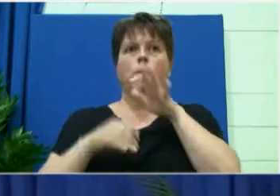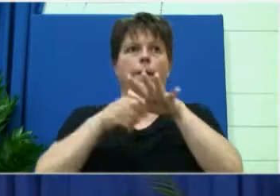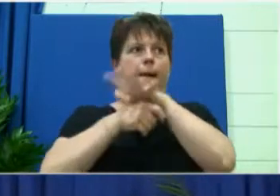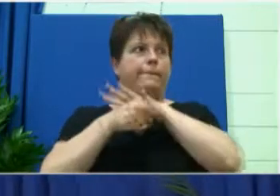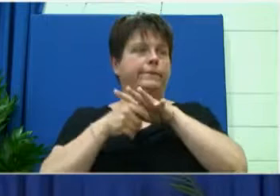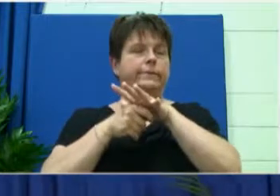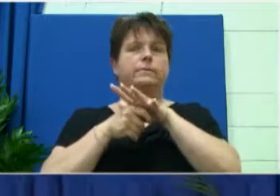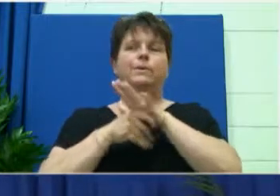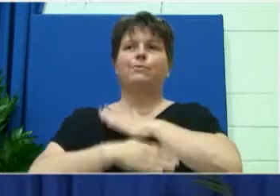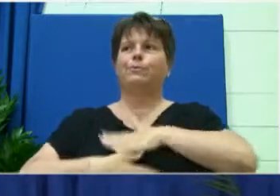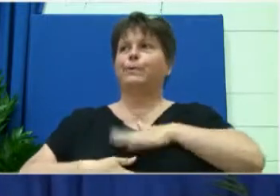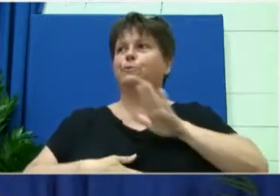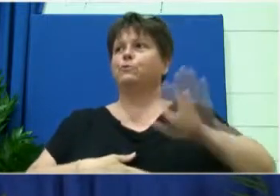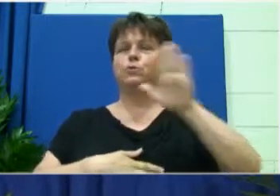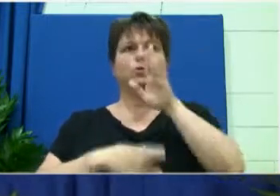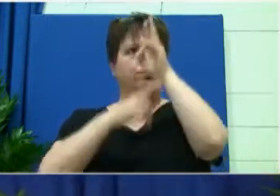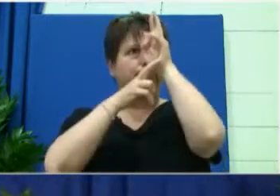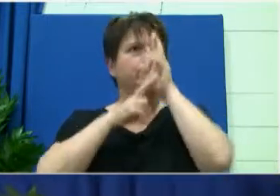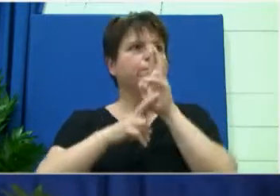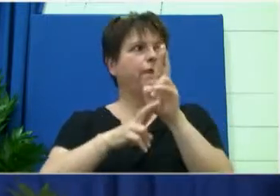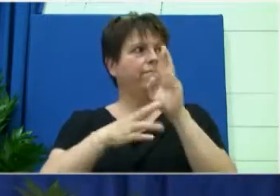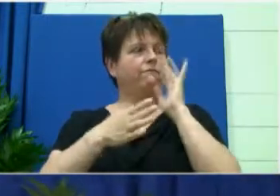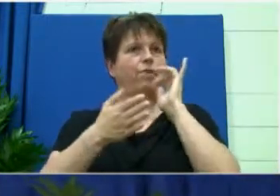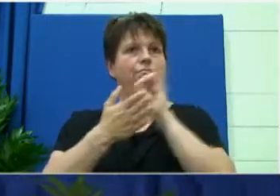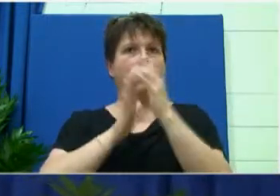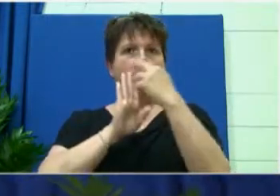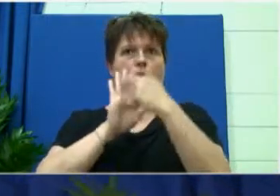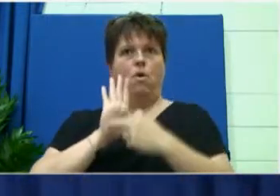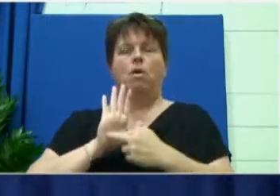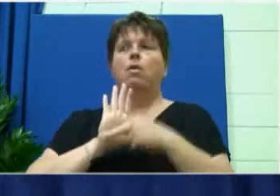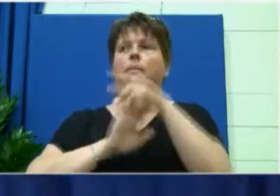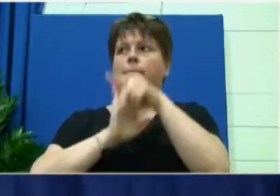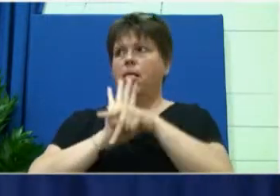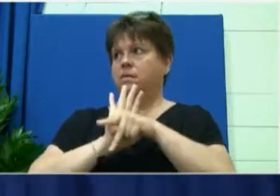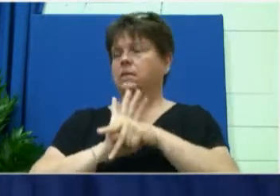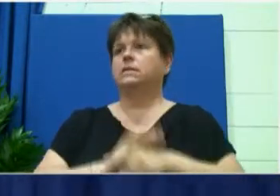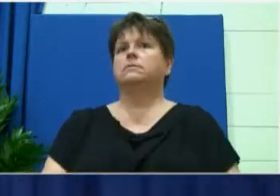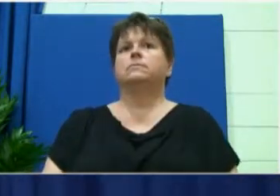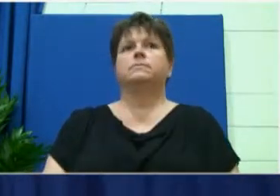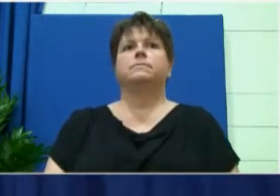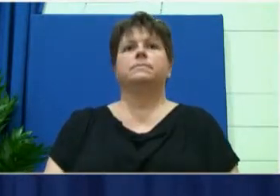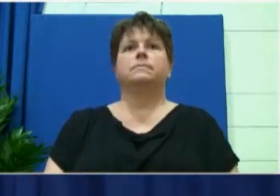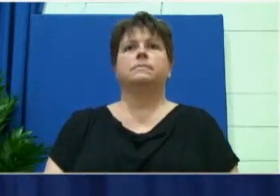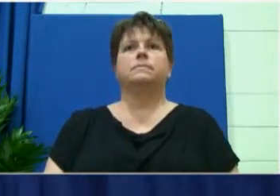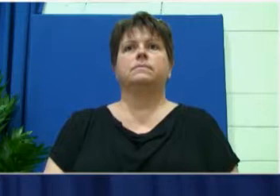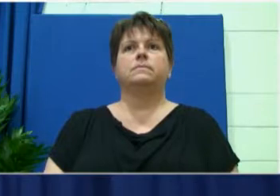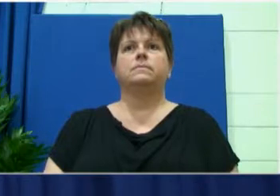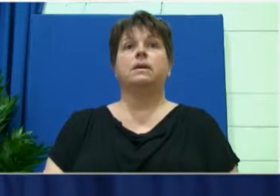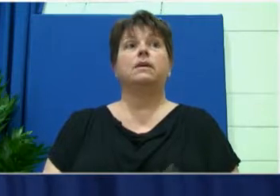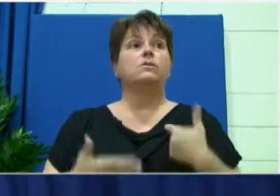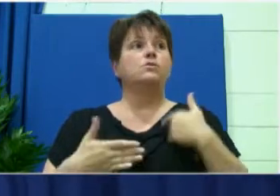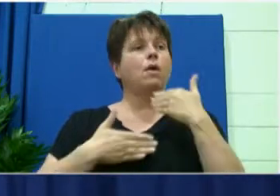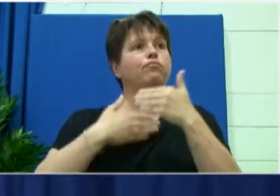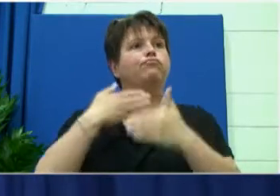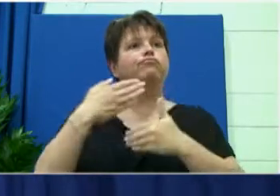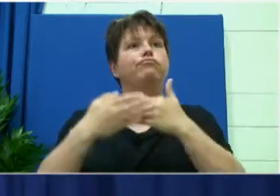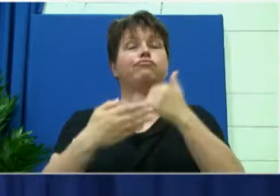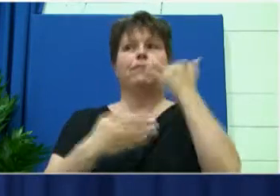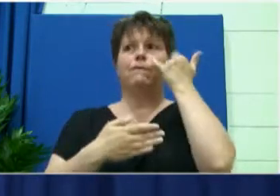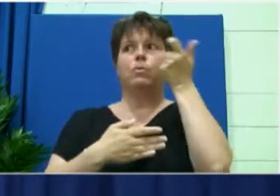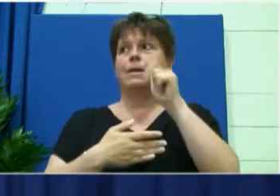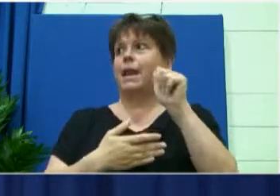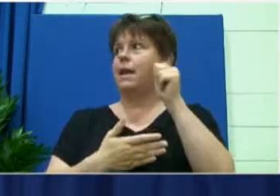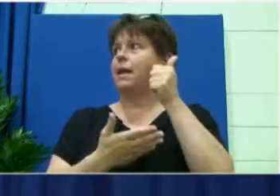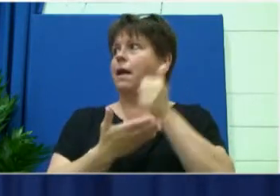you honoring that policy. As we proceed this evening, if you need any